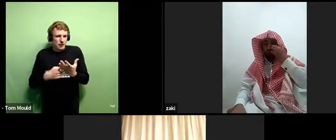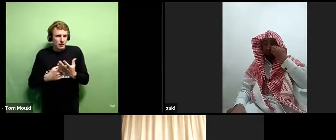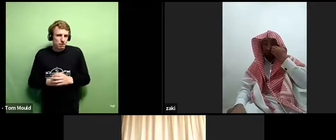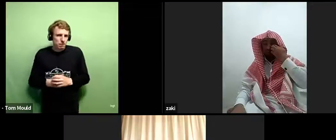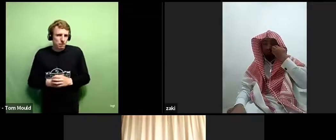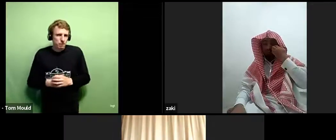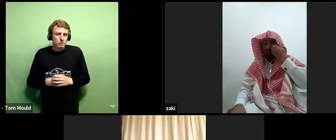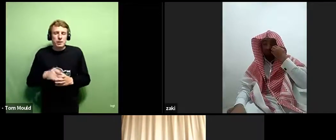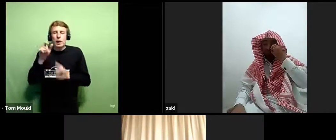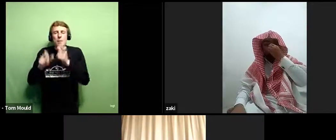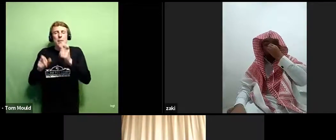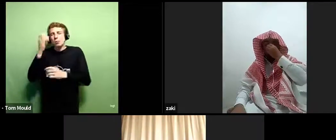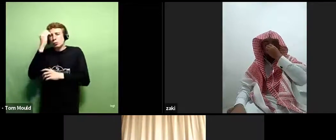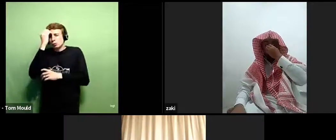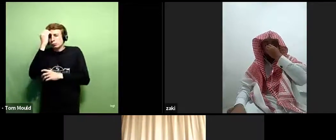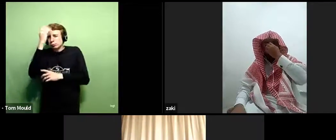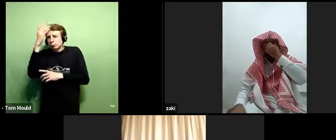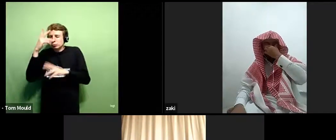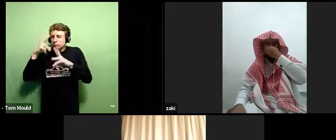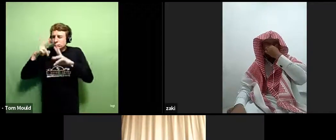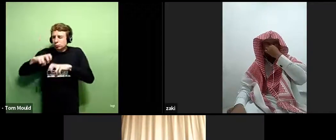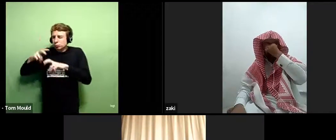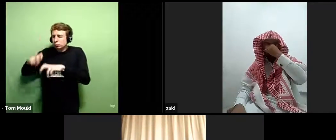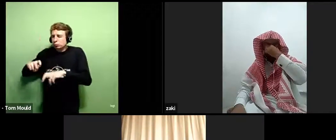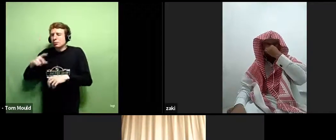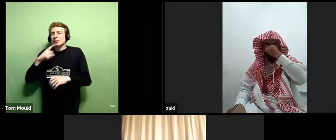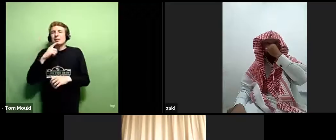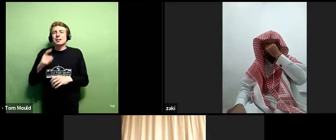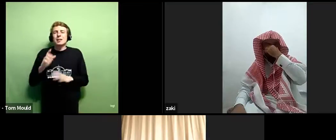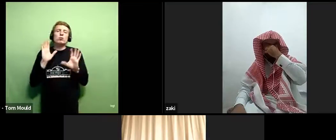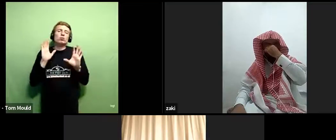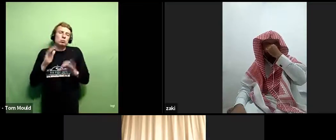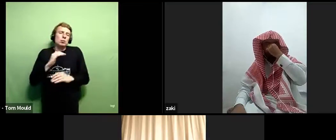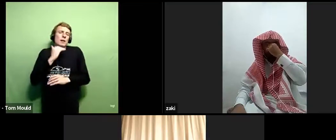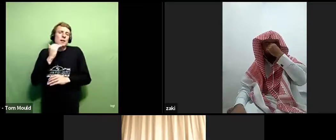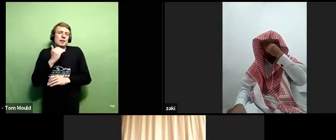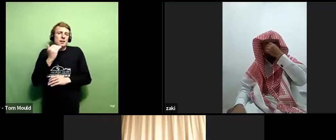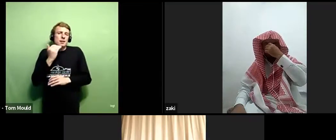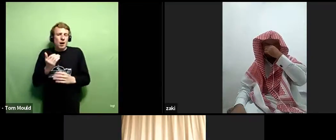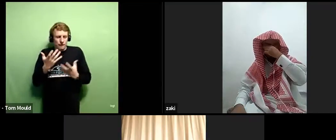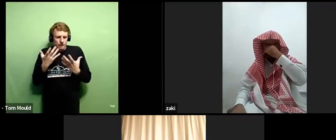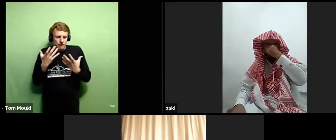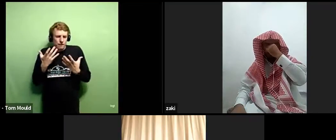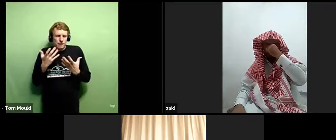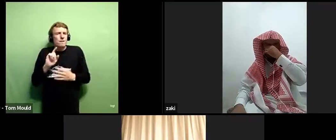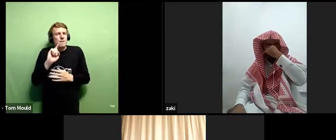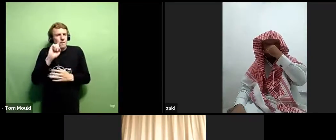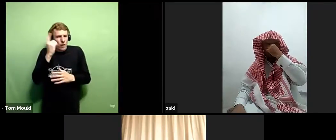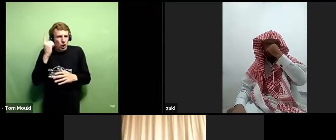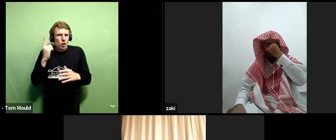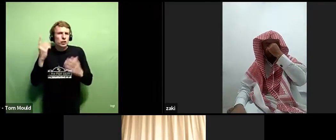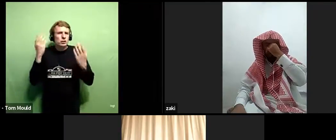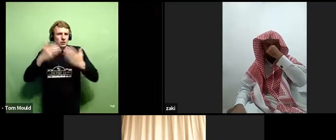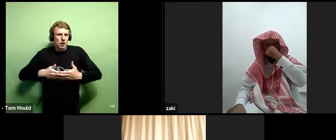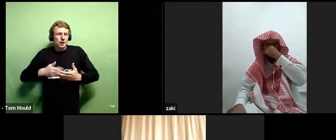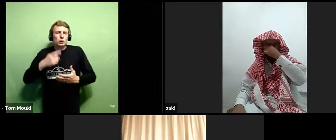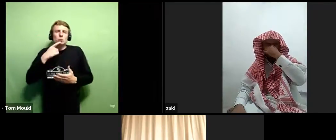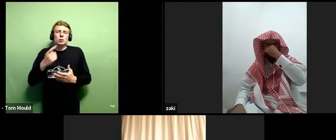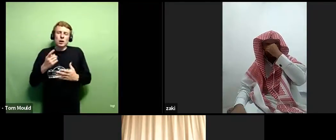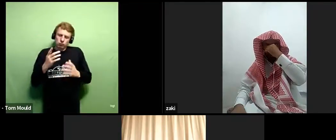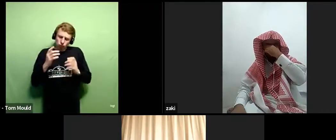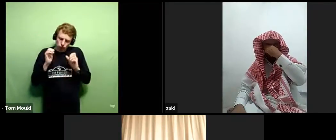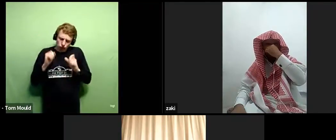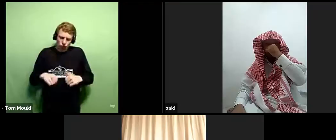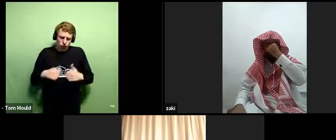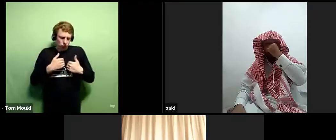knowledge is that this is sufficient. So the individual doesn't then have to renew their intention every night, except